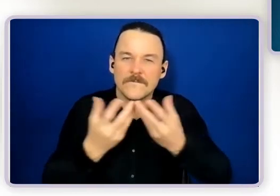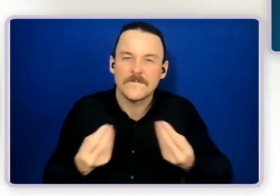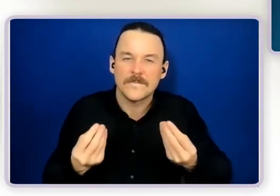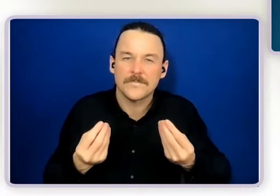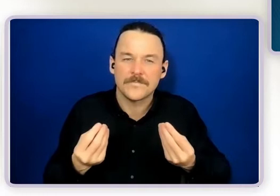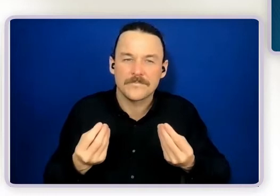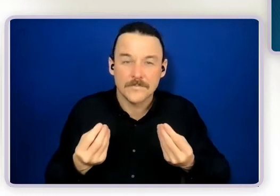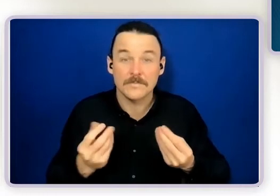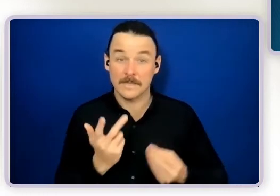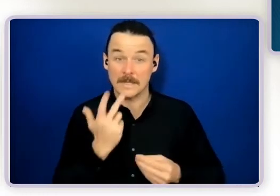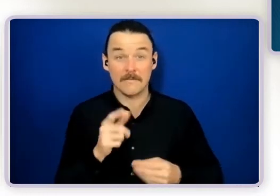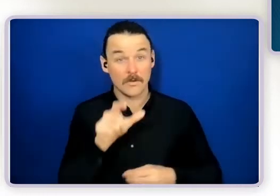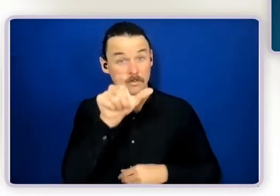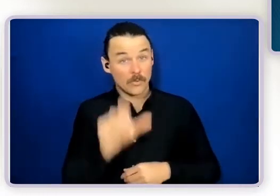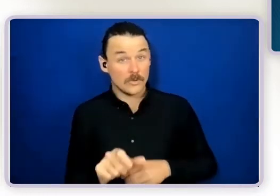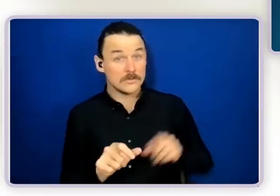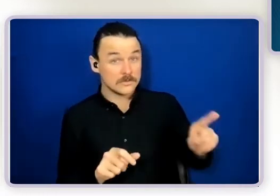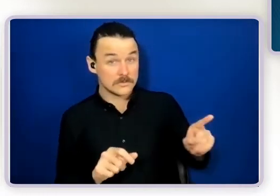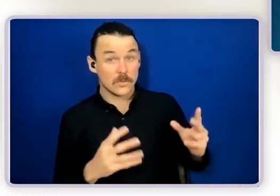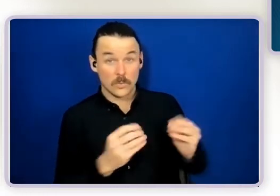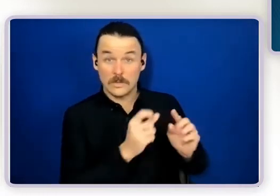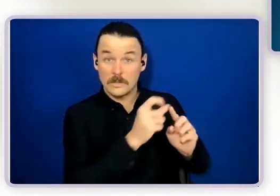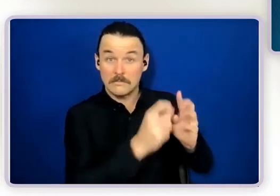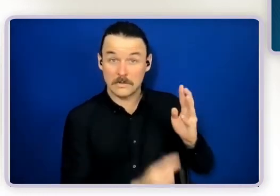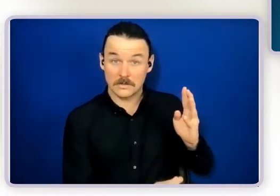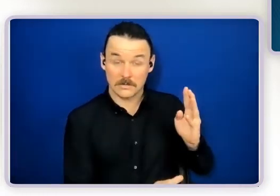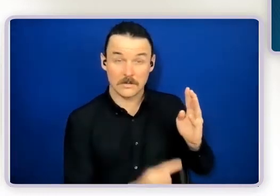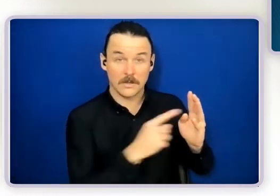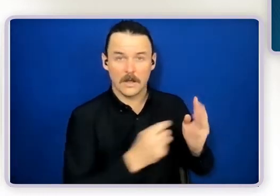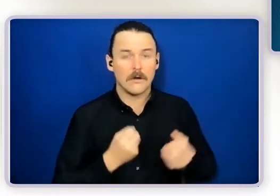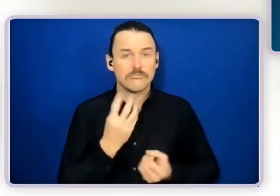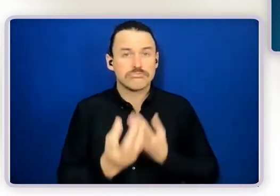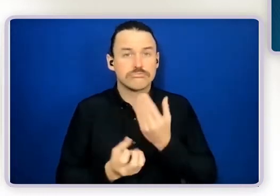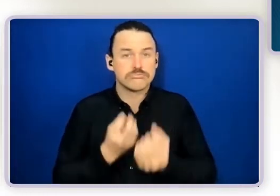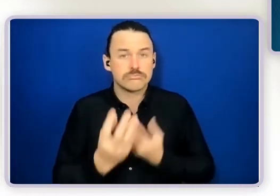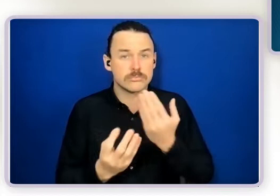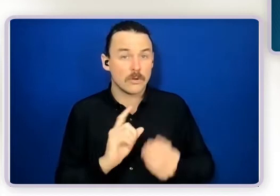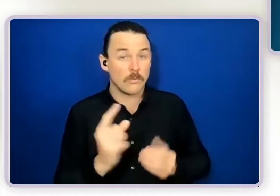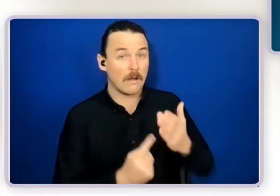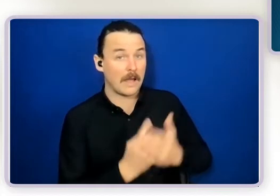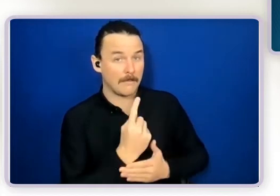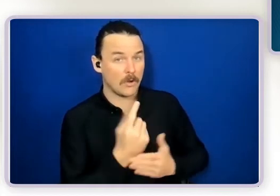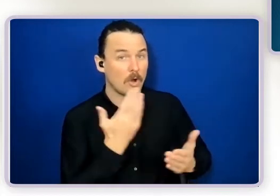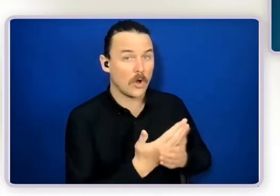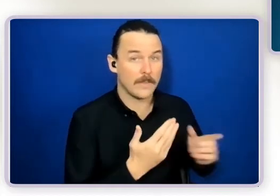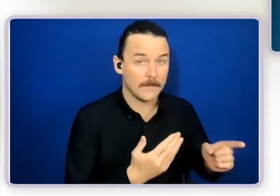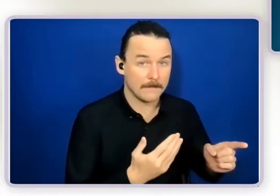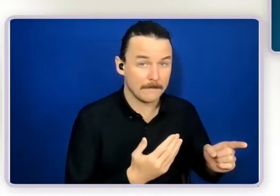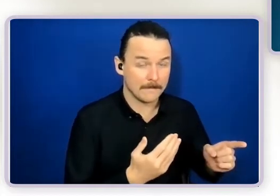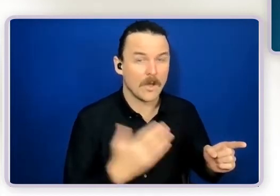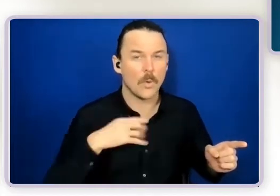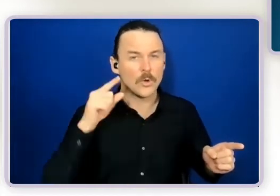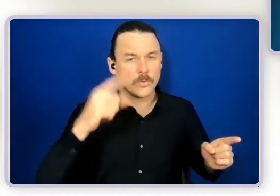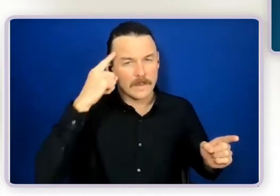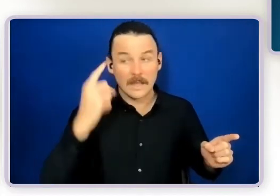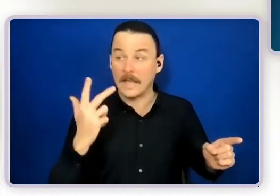as happening to a person with a disability, imagine what would happen if it was happening to you. What